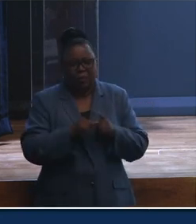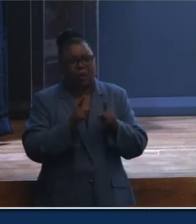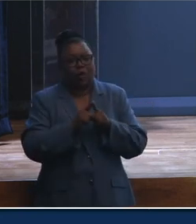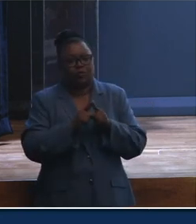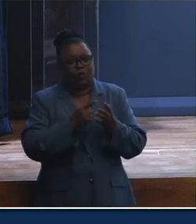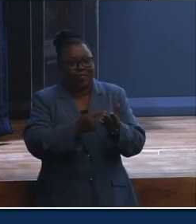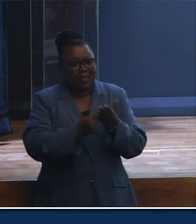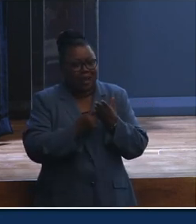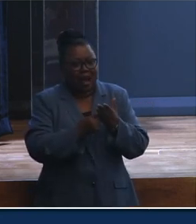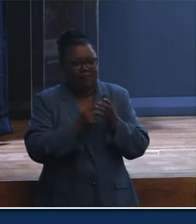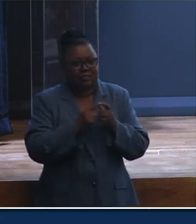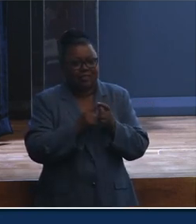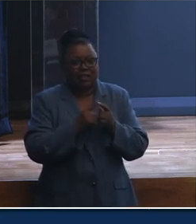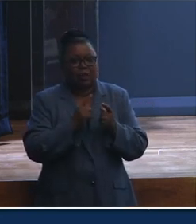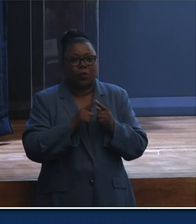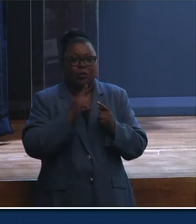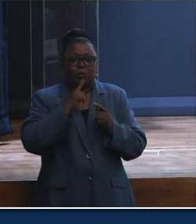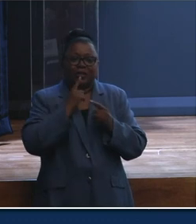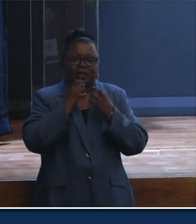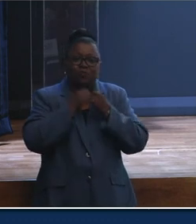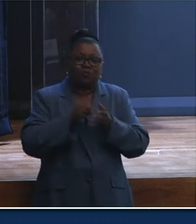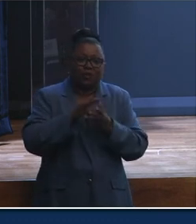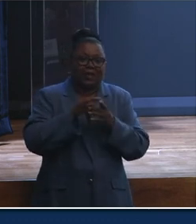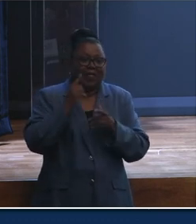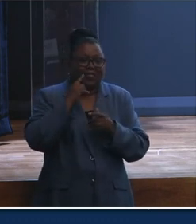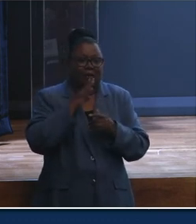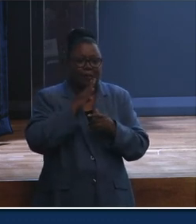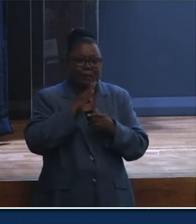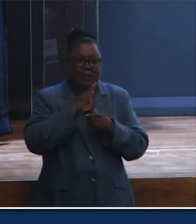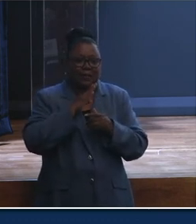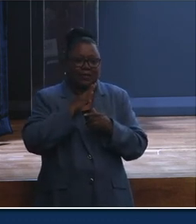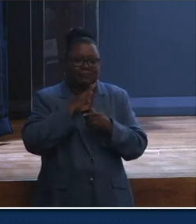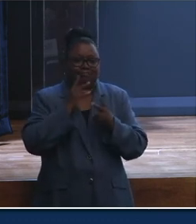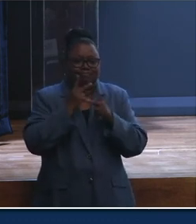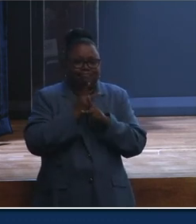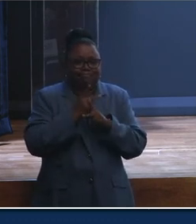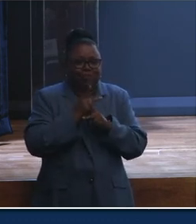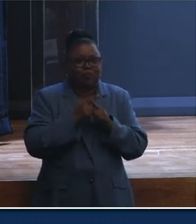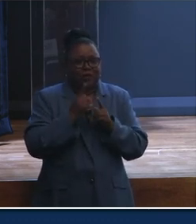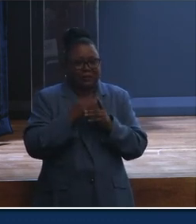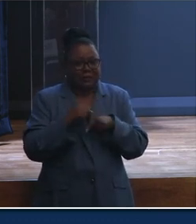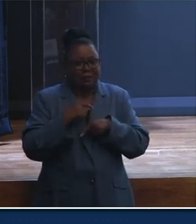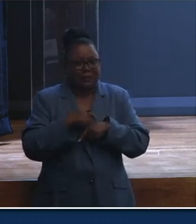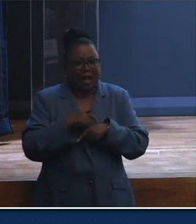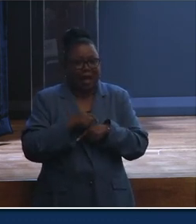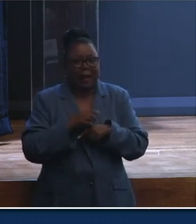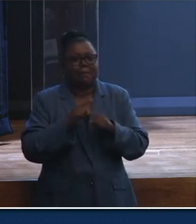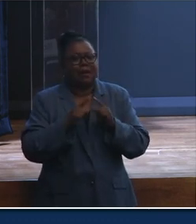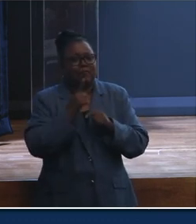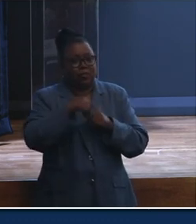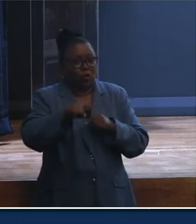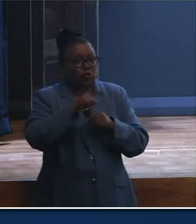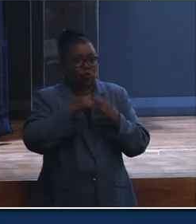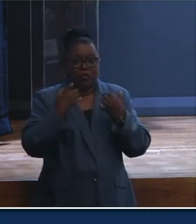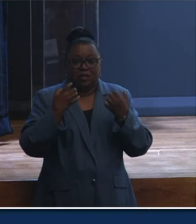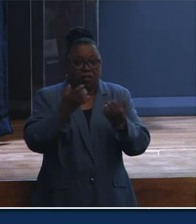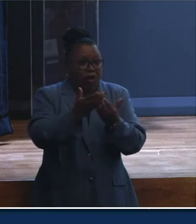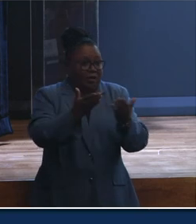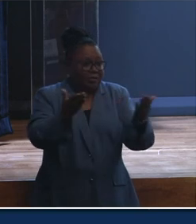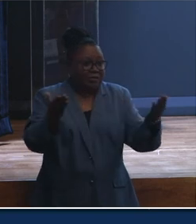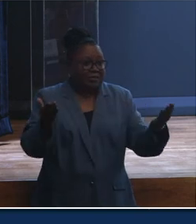the conversation, which was very rich, and I think we'll be dissecting for some time. But for those of you in the